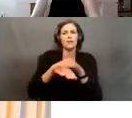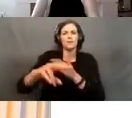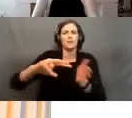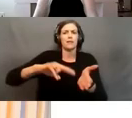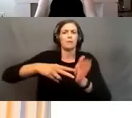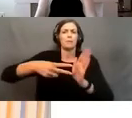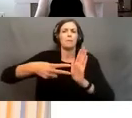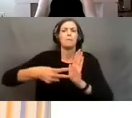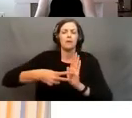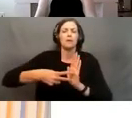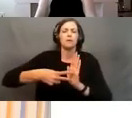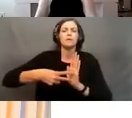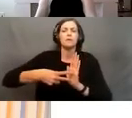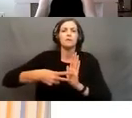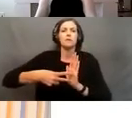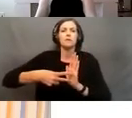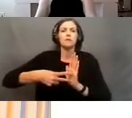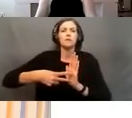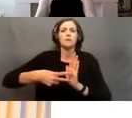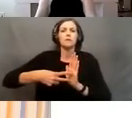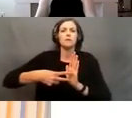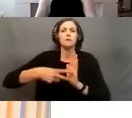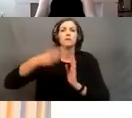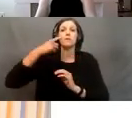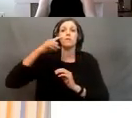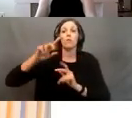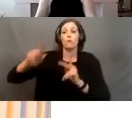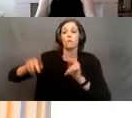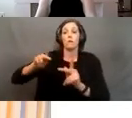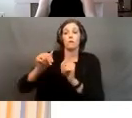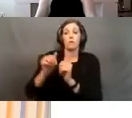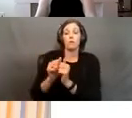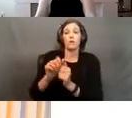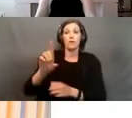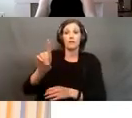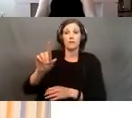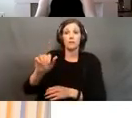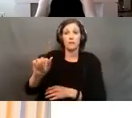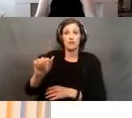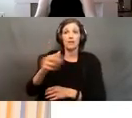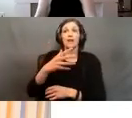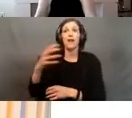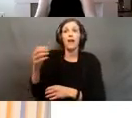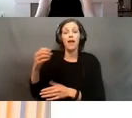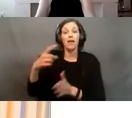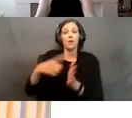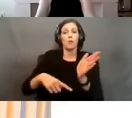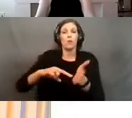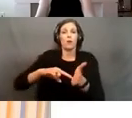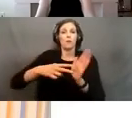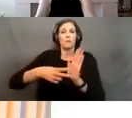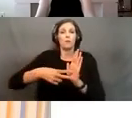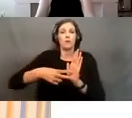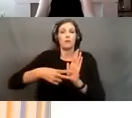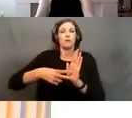for persons with disabilities and also what that means for those of